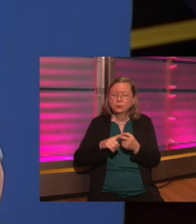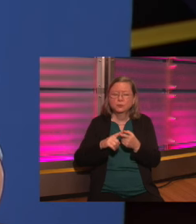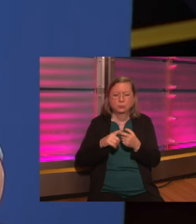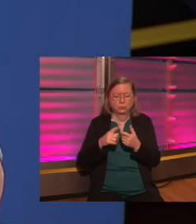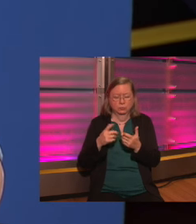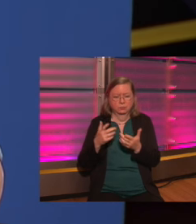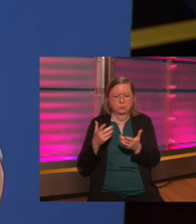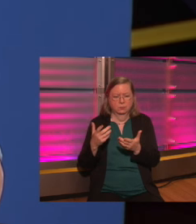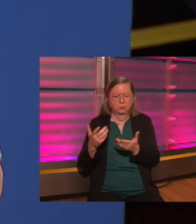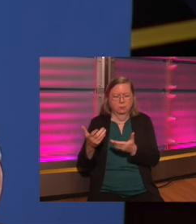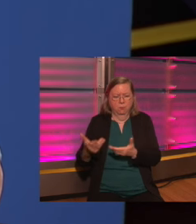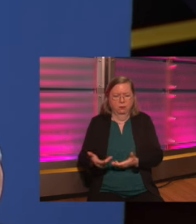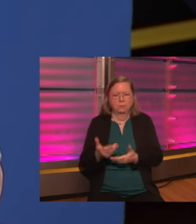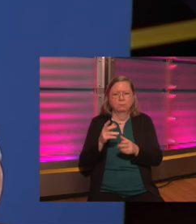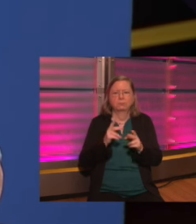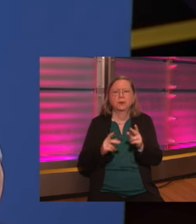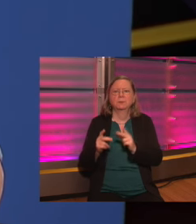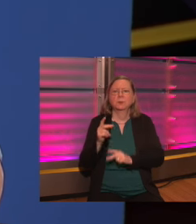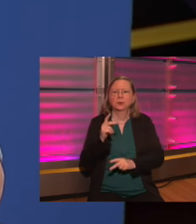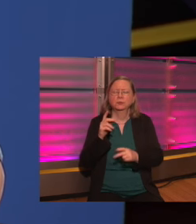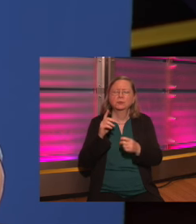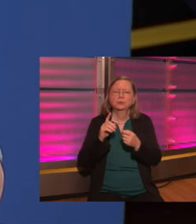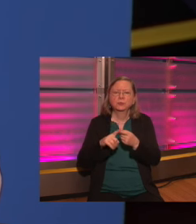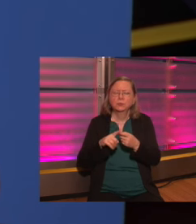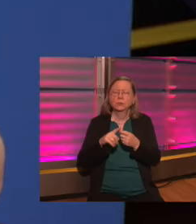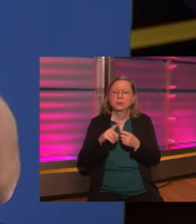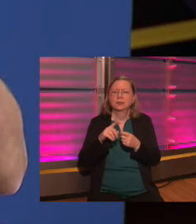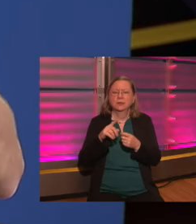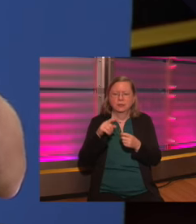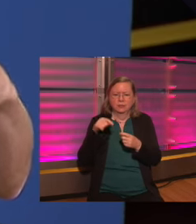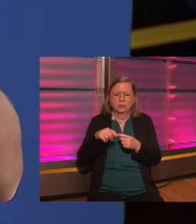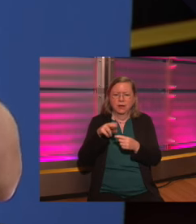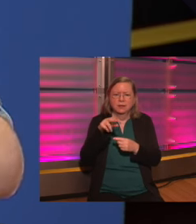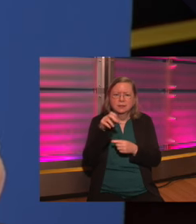last night with the Department of Homeland Security and walked through all of the